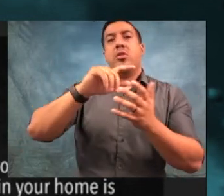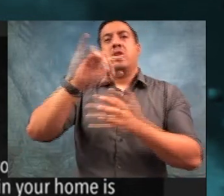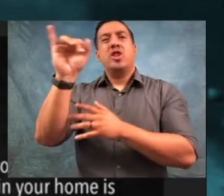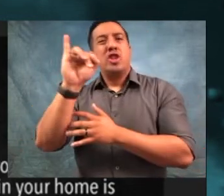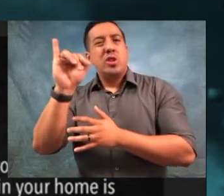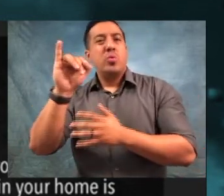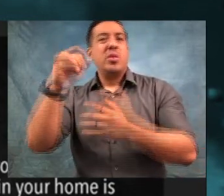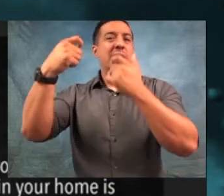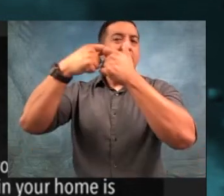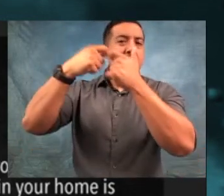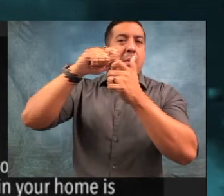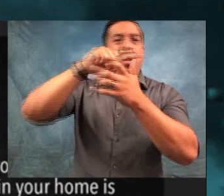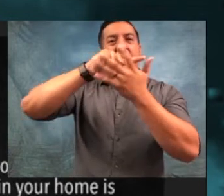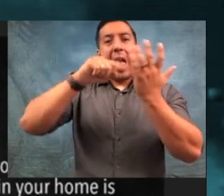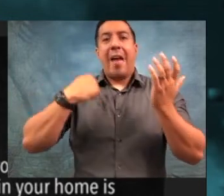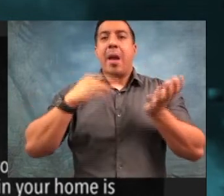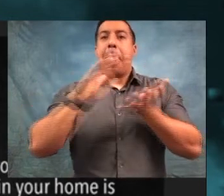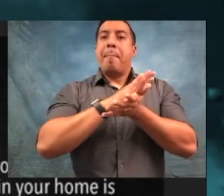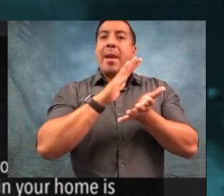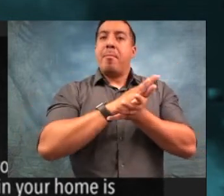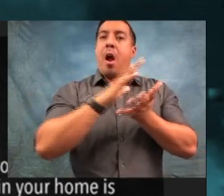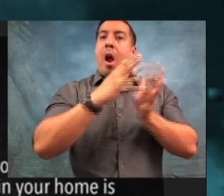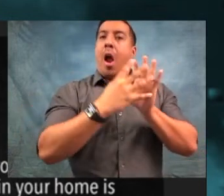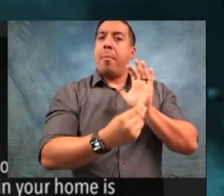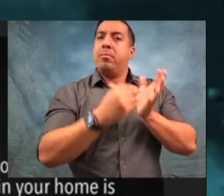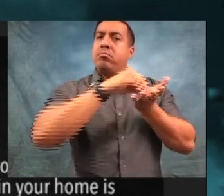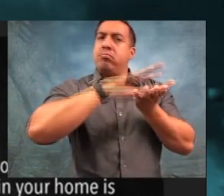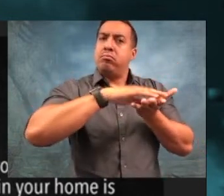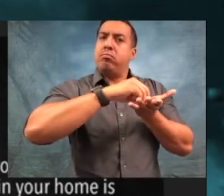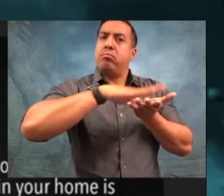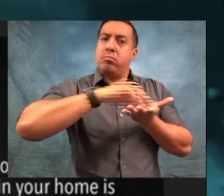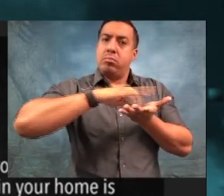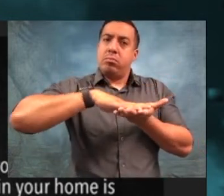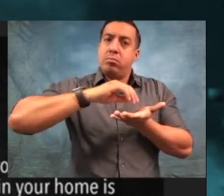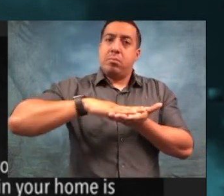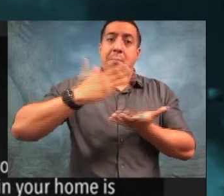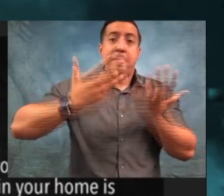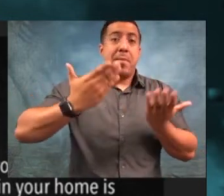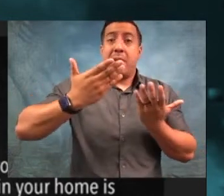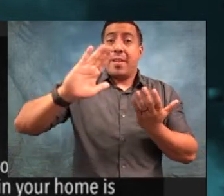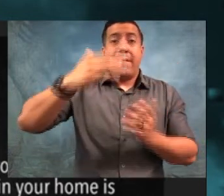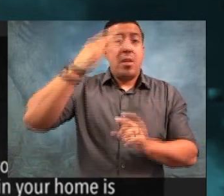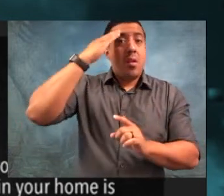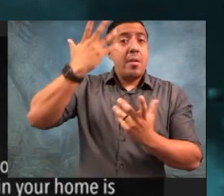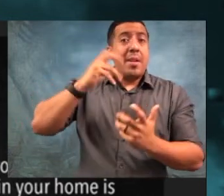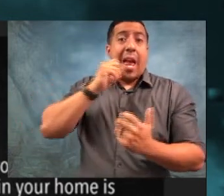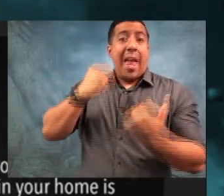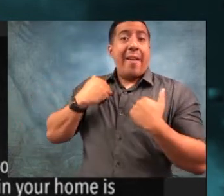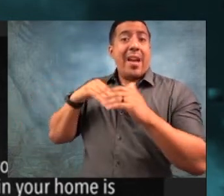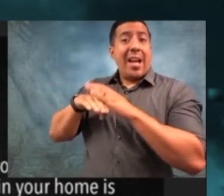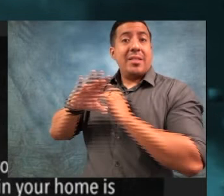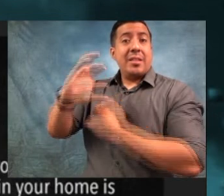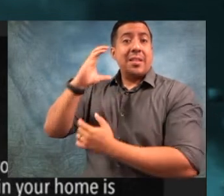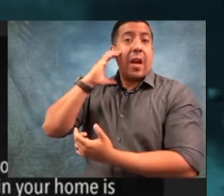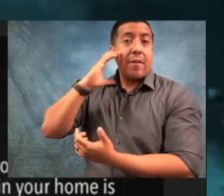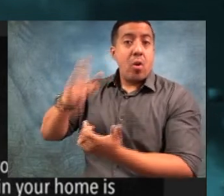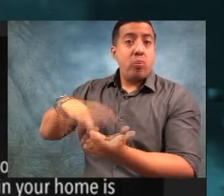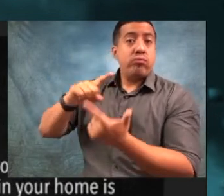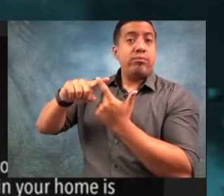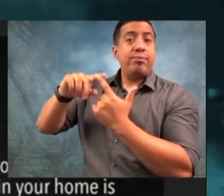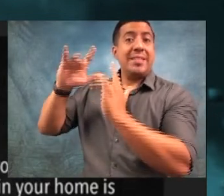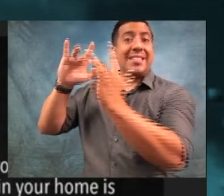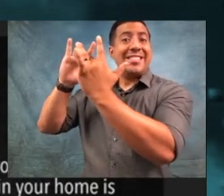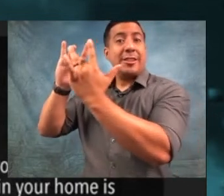insurance. Have that, and have a paper copy of that. As I mentioned, we may not have access